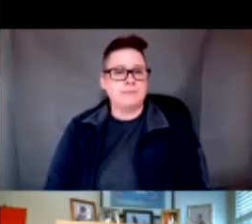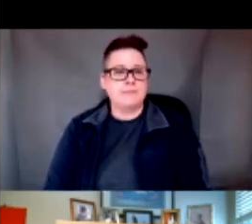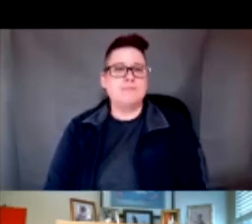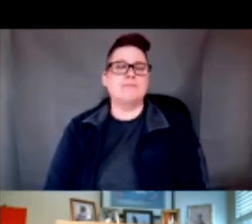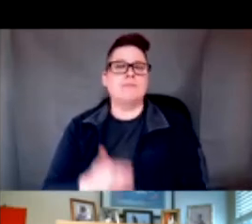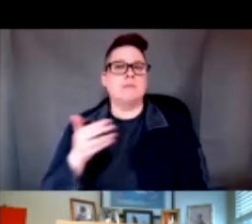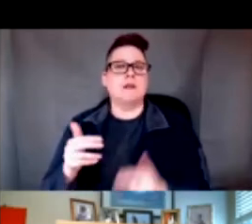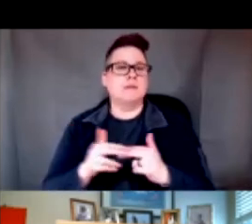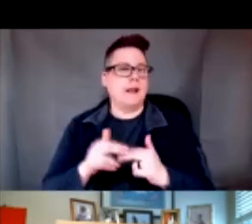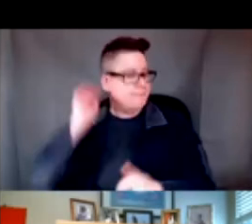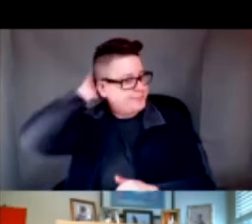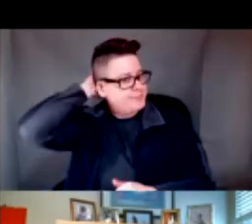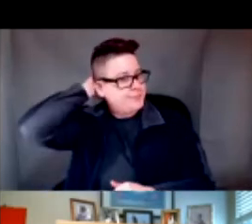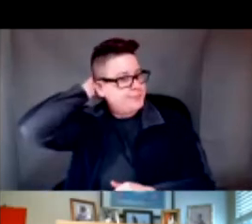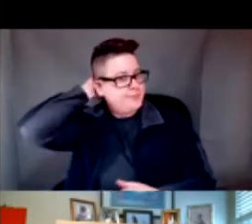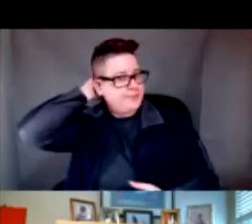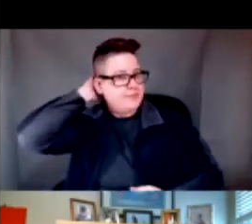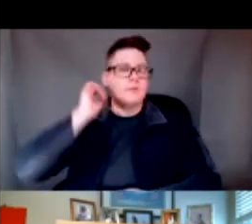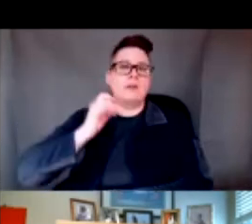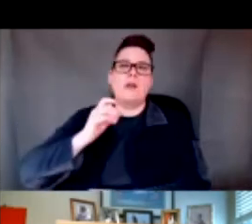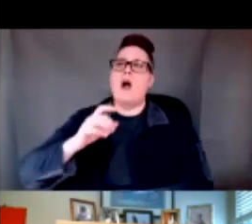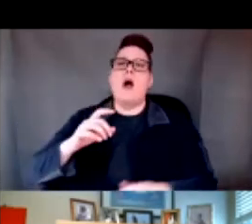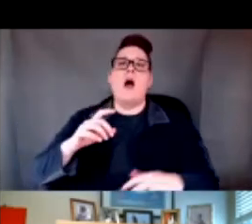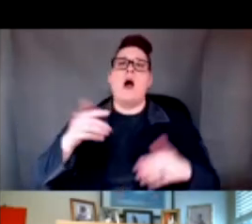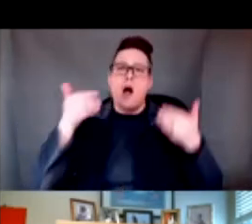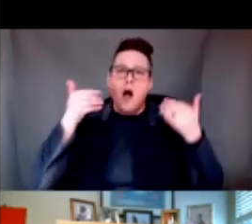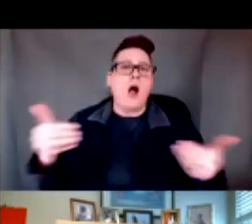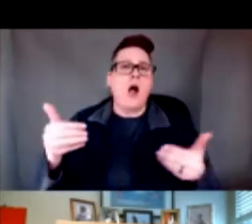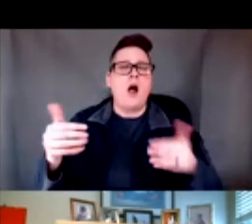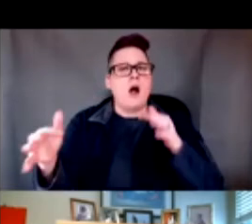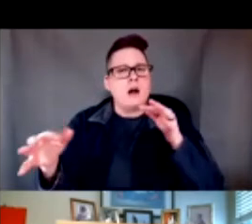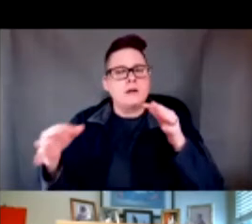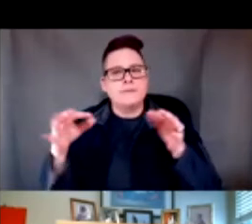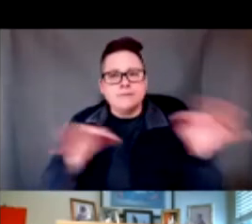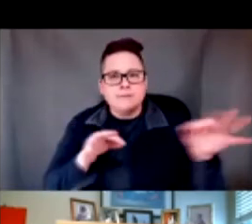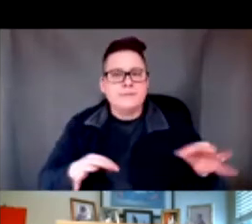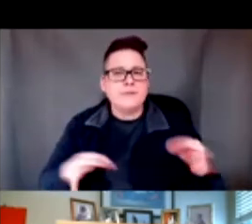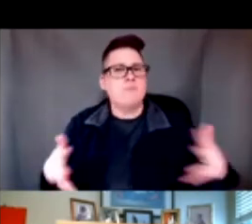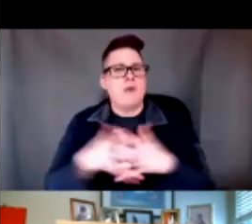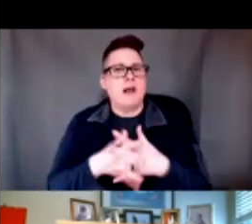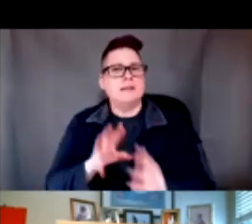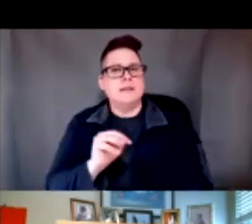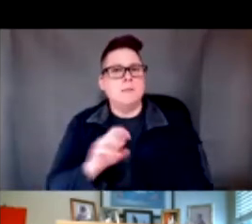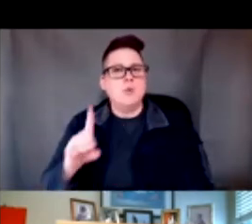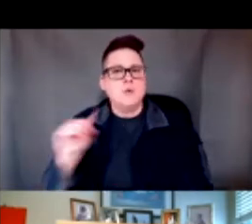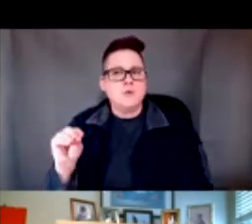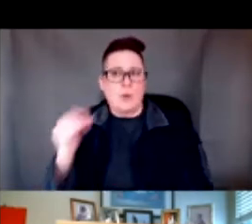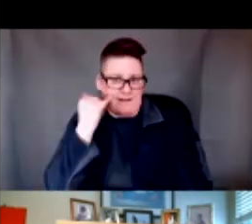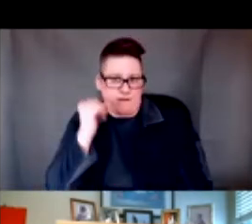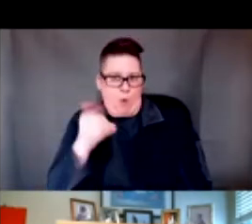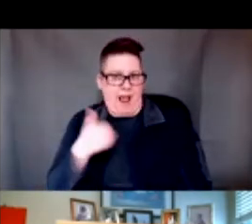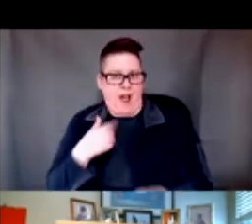Next slide, please. We cannot really get started in addressing mood disorders in pregnancy unless we have appropriate screening.